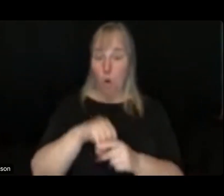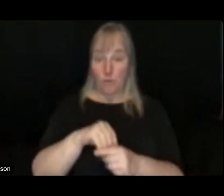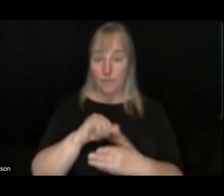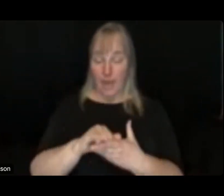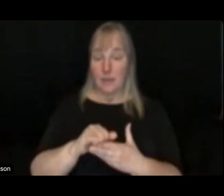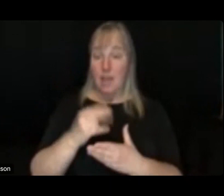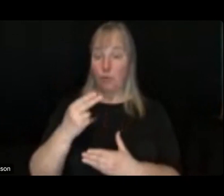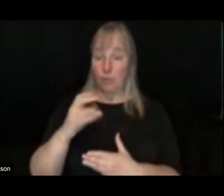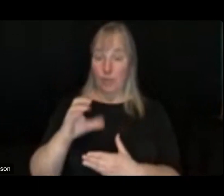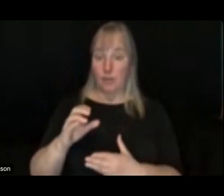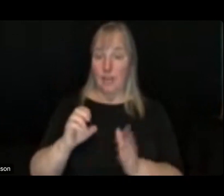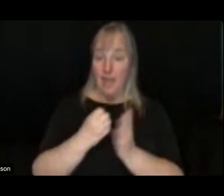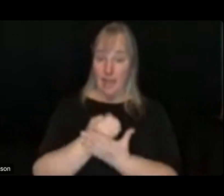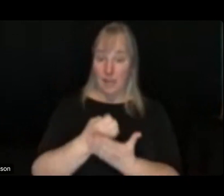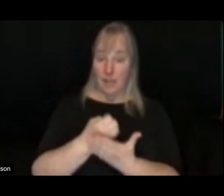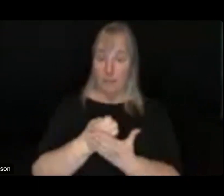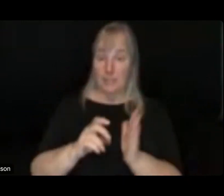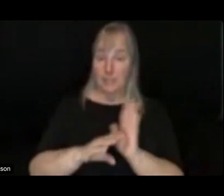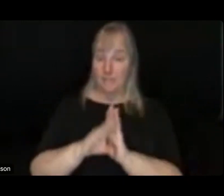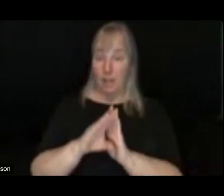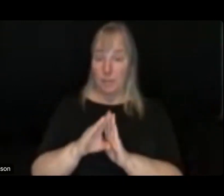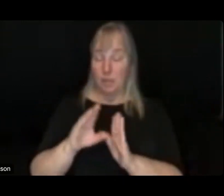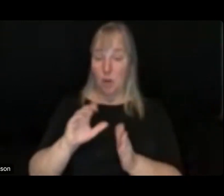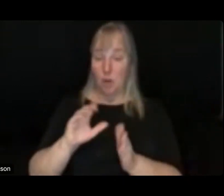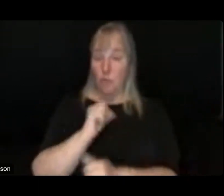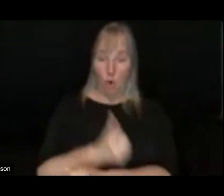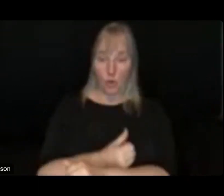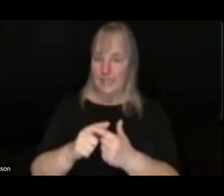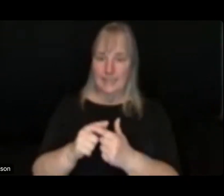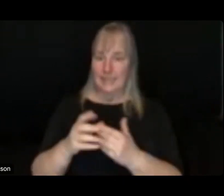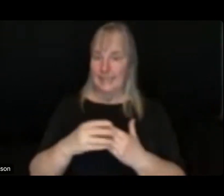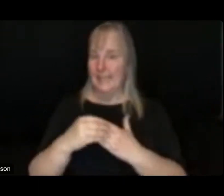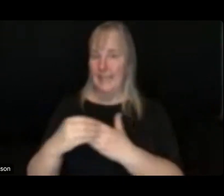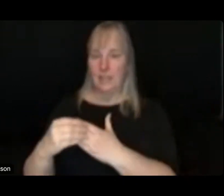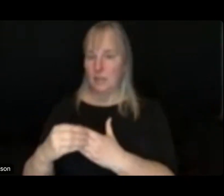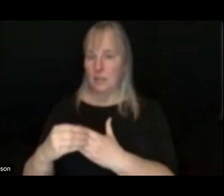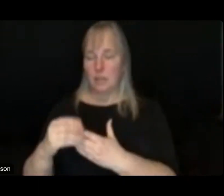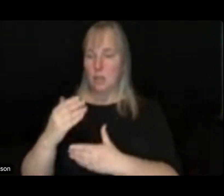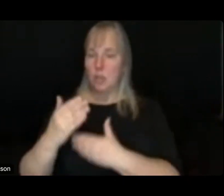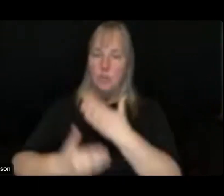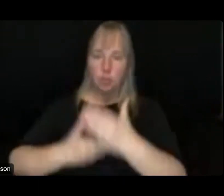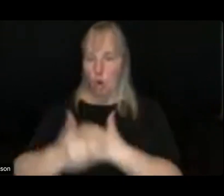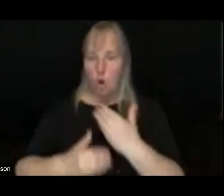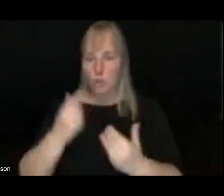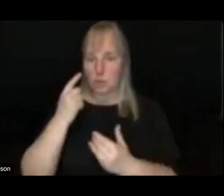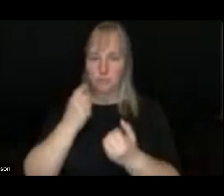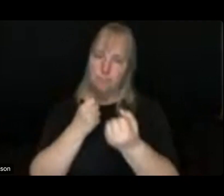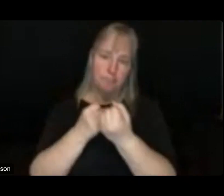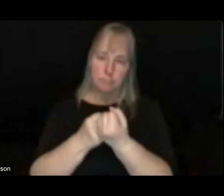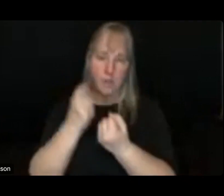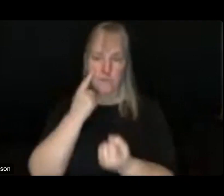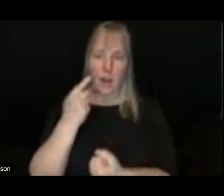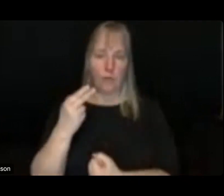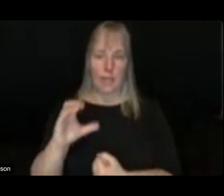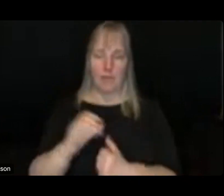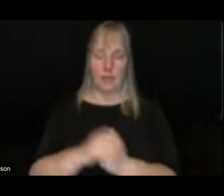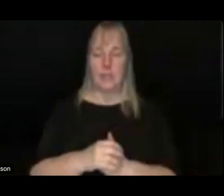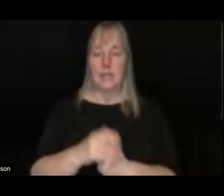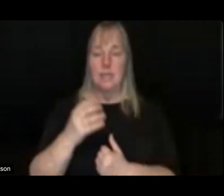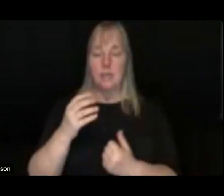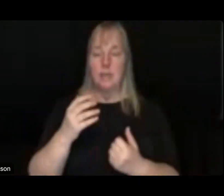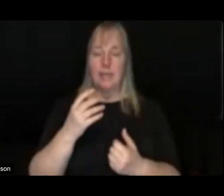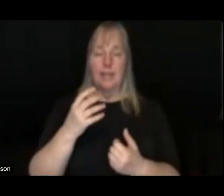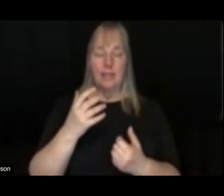Authority is leading the charge for Howard County. Each of the Greater Baltimore